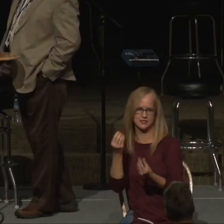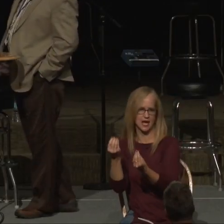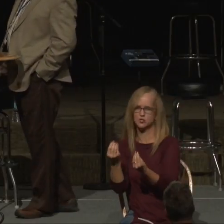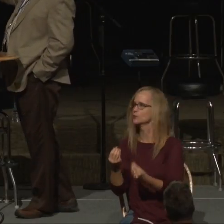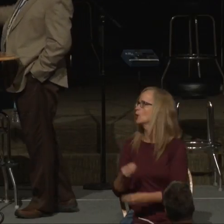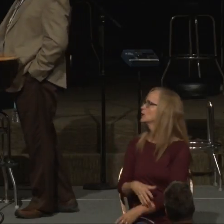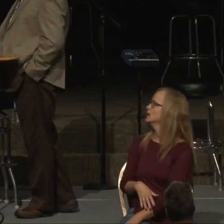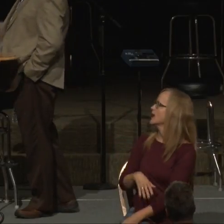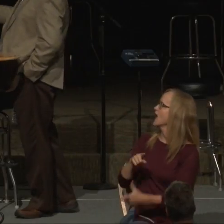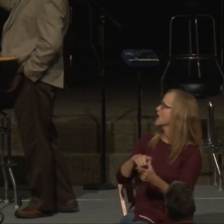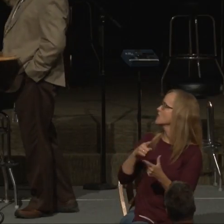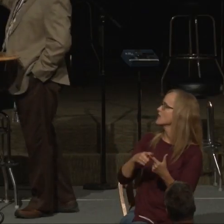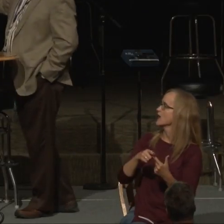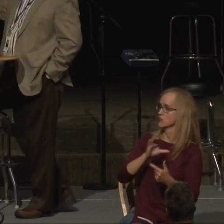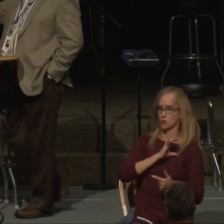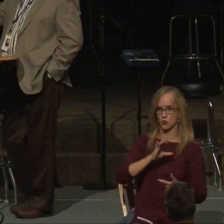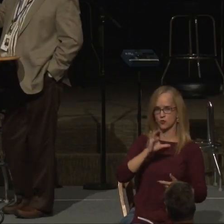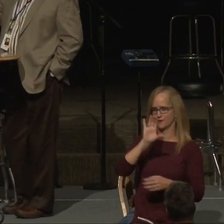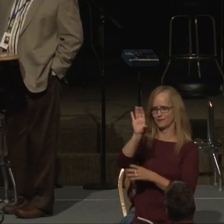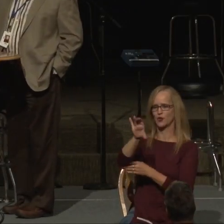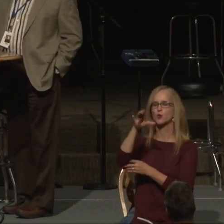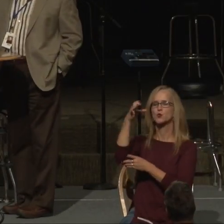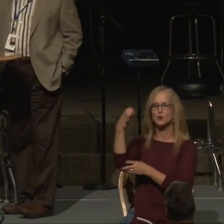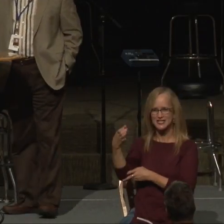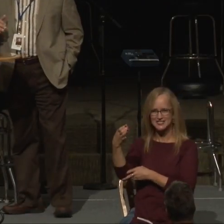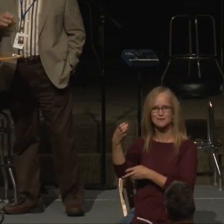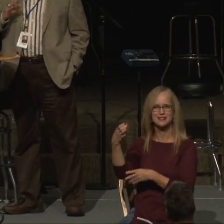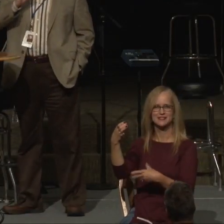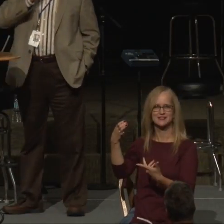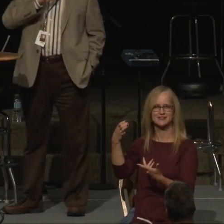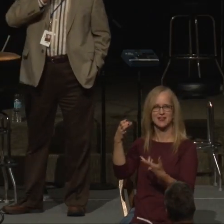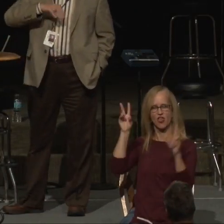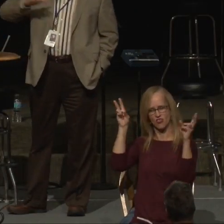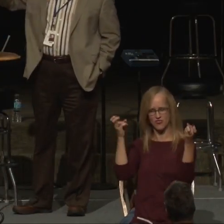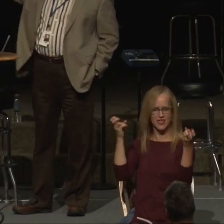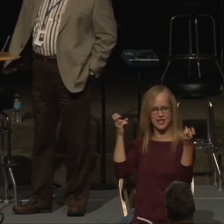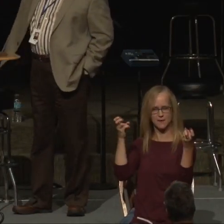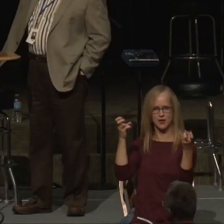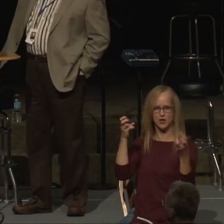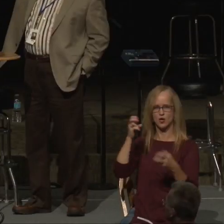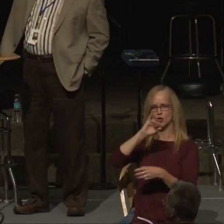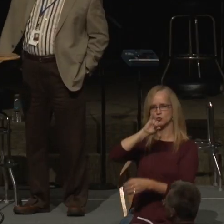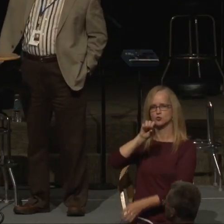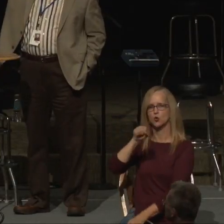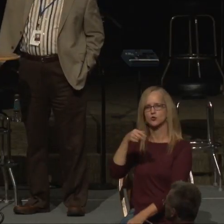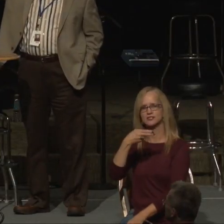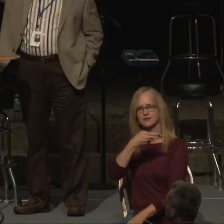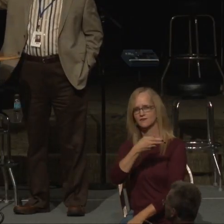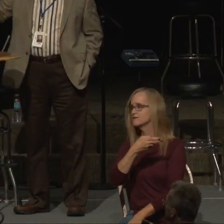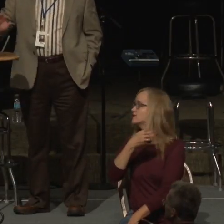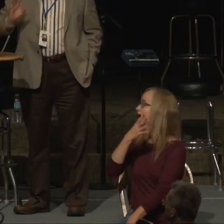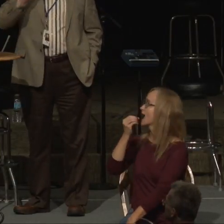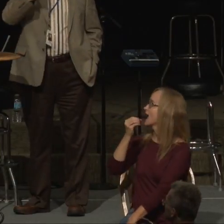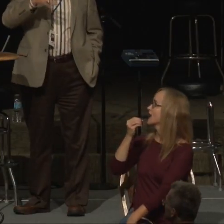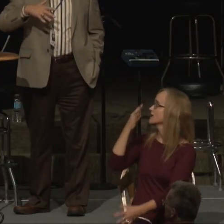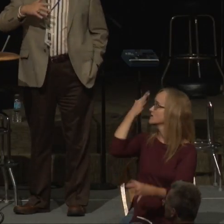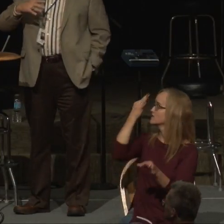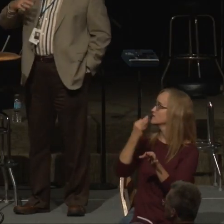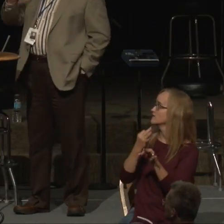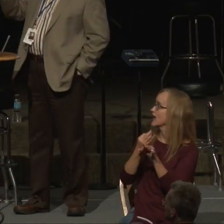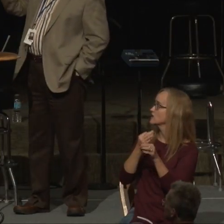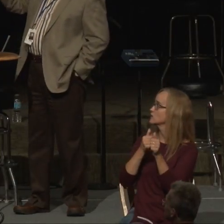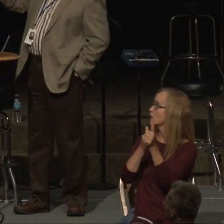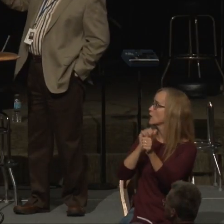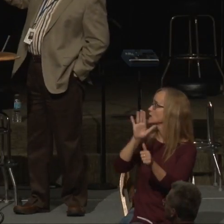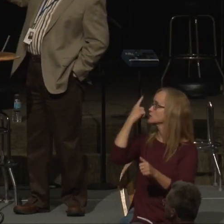kind of get a little bit into the Christmas theme, looking at Joseph and his faith to be able to follow his dream. Now listen, that's a little bit tricky title. I'll explain